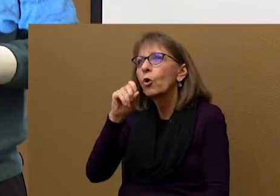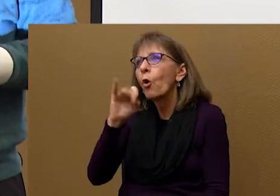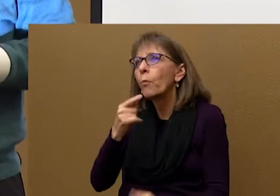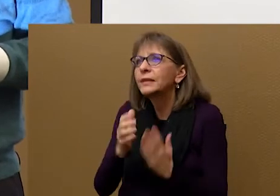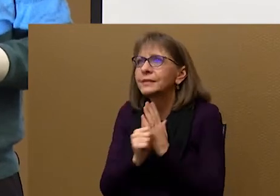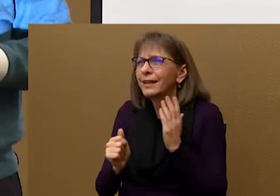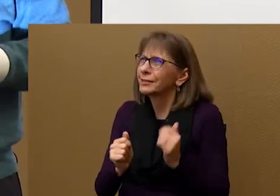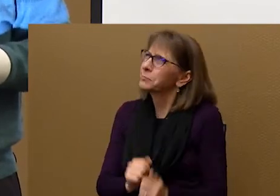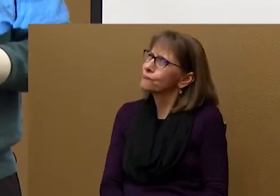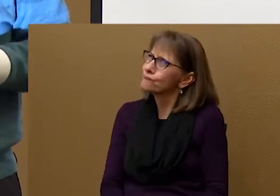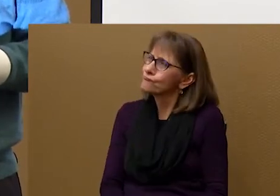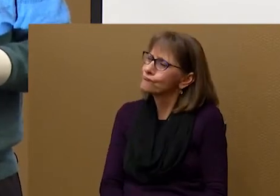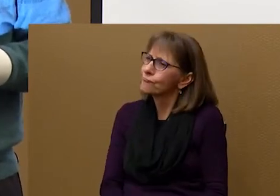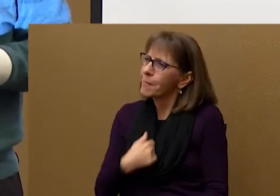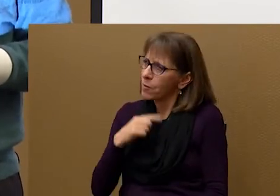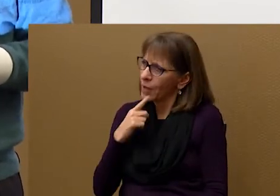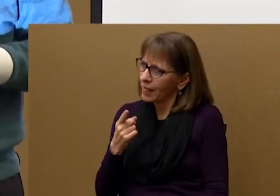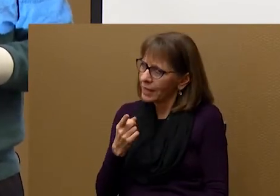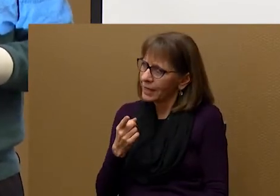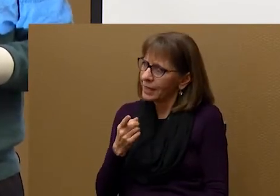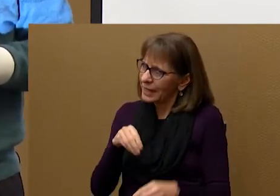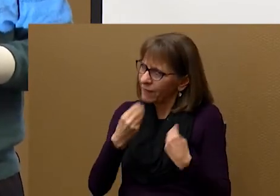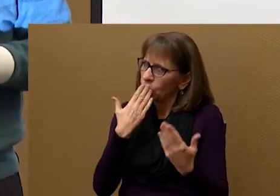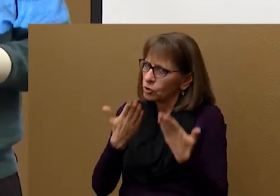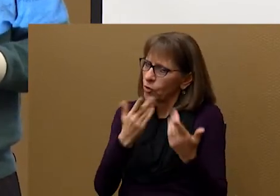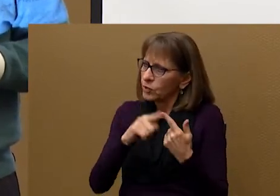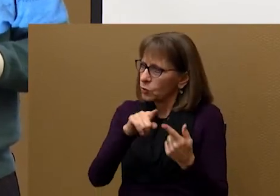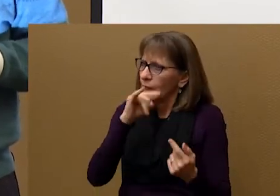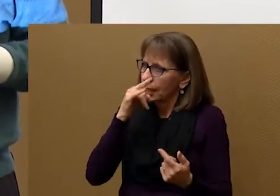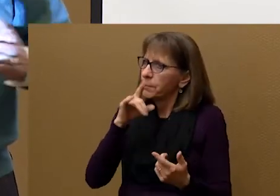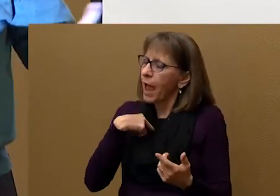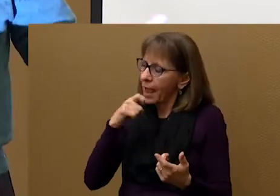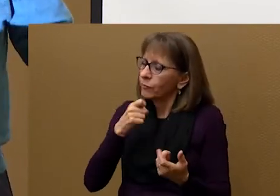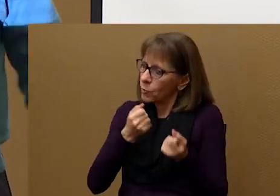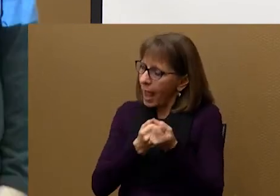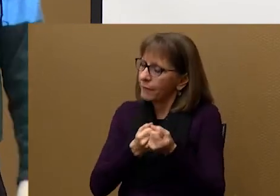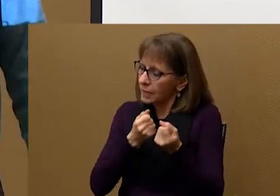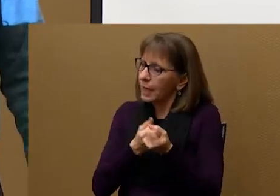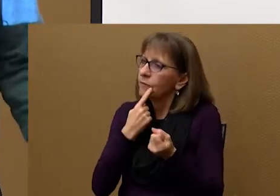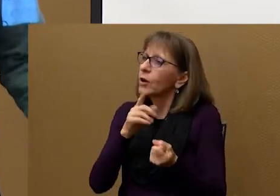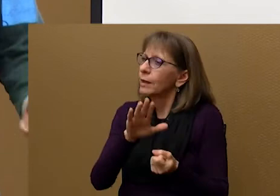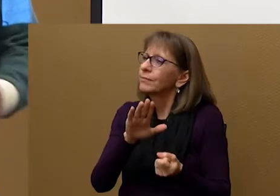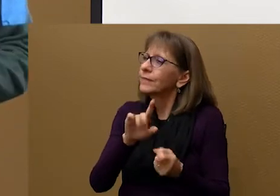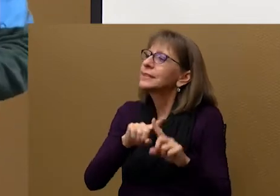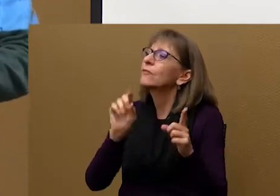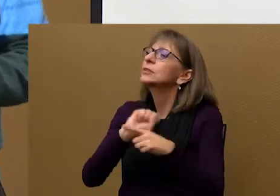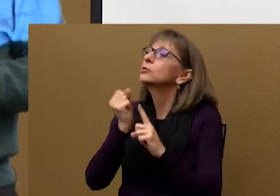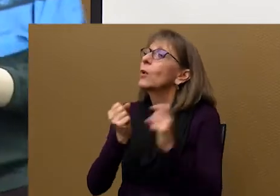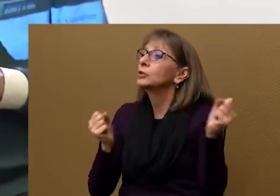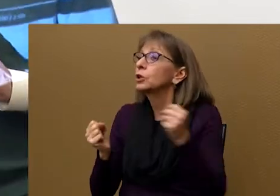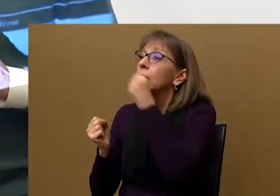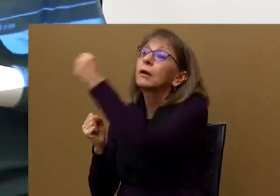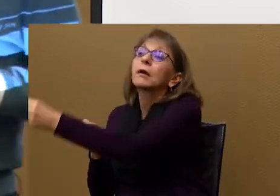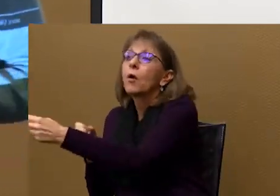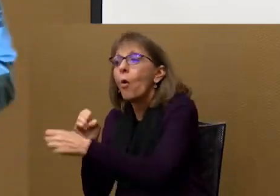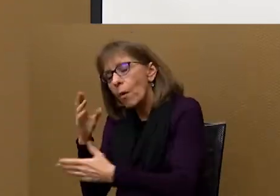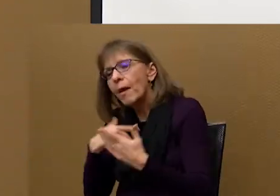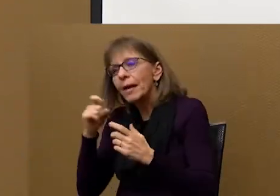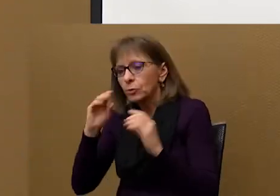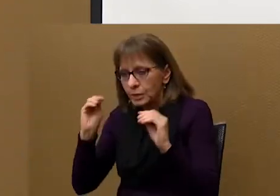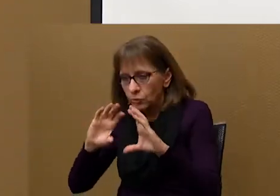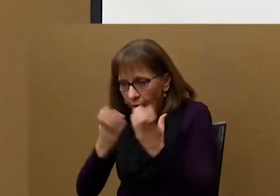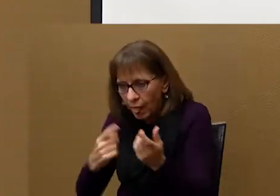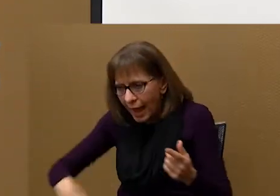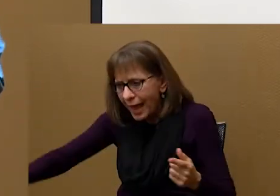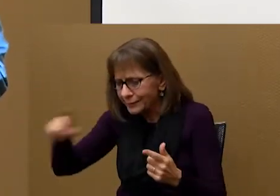I don't know that I'm serving this kid. Maybe what I need to do is advocate for this kid to be in a different situation. Or maybe I need to teach the class to